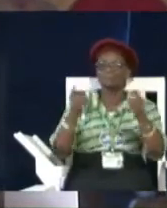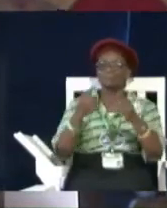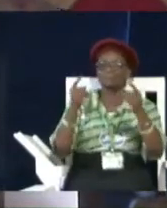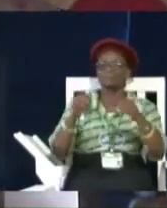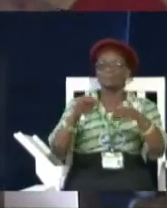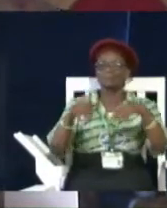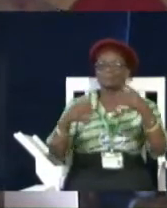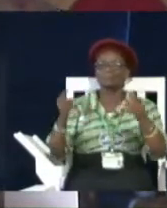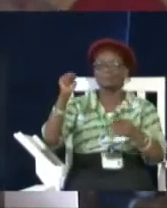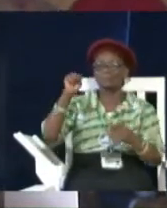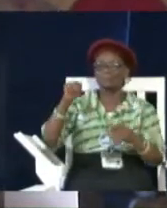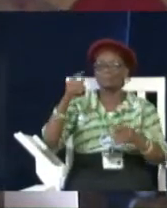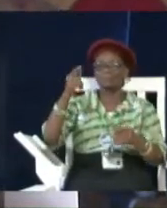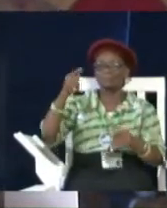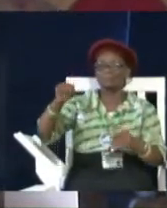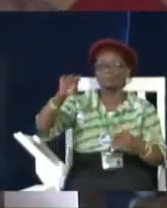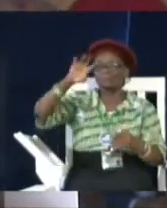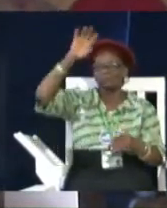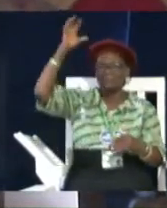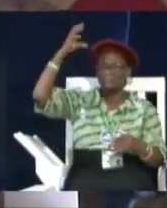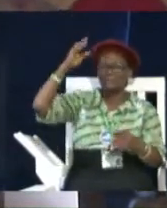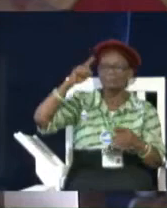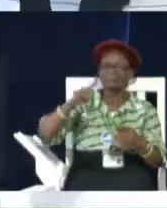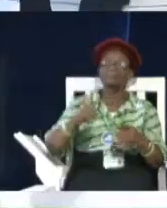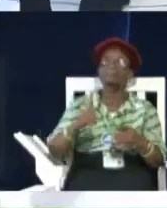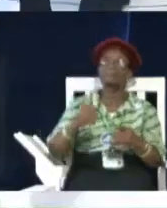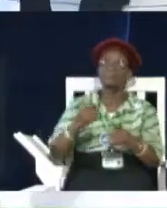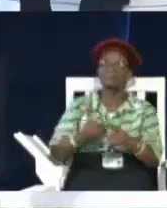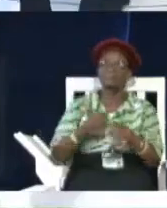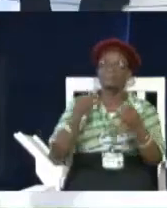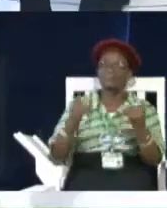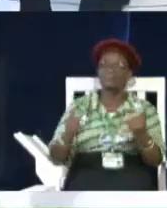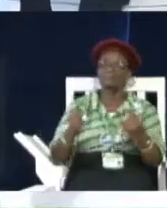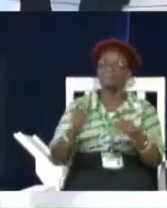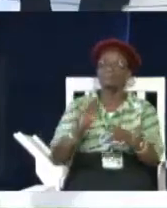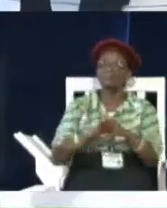Give them the grace from now on to love holiness.